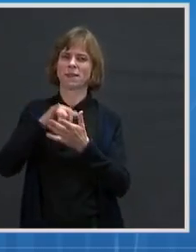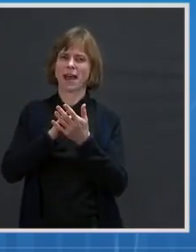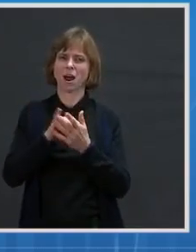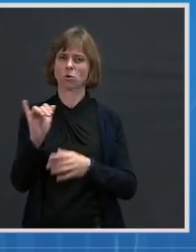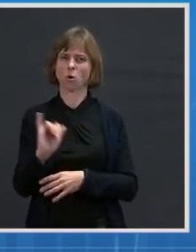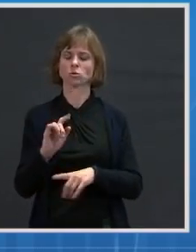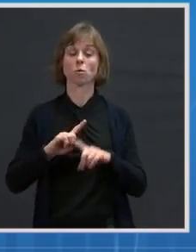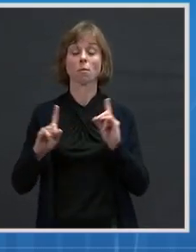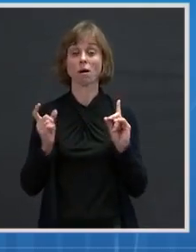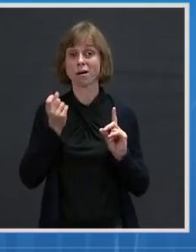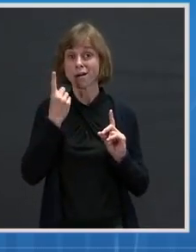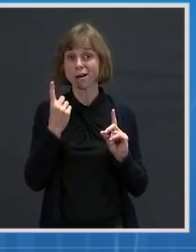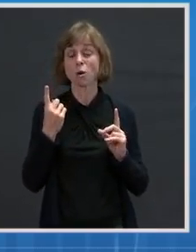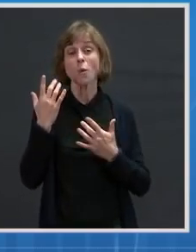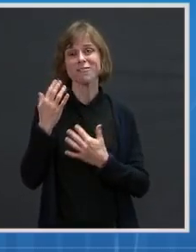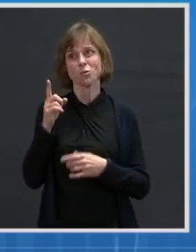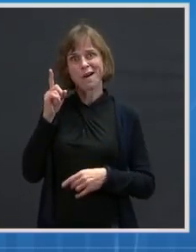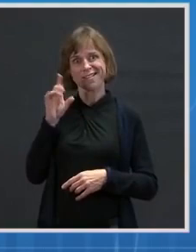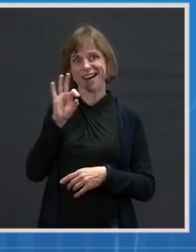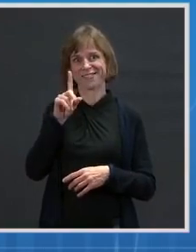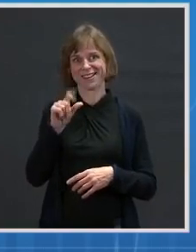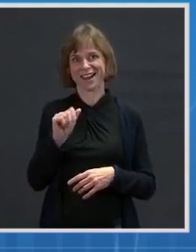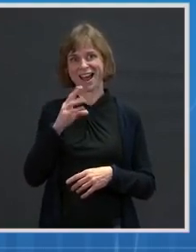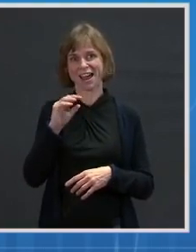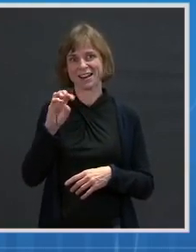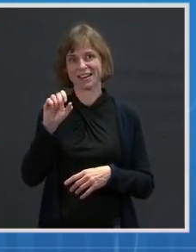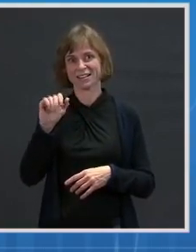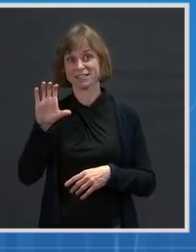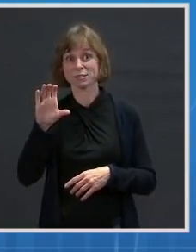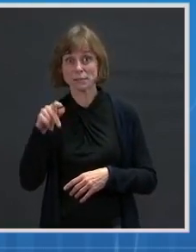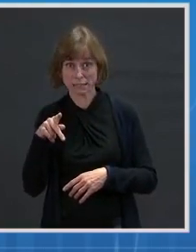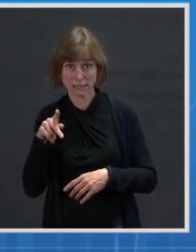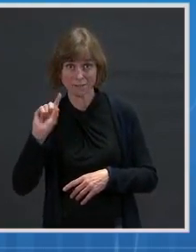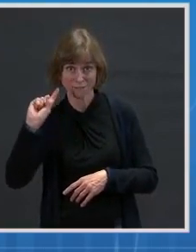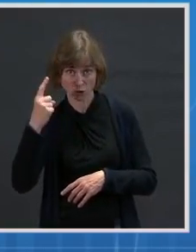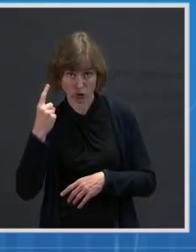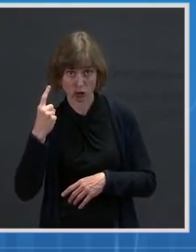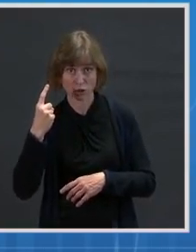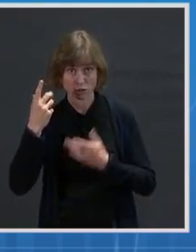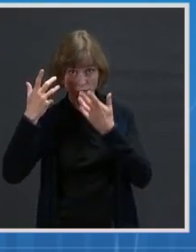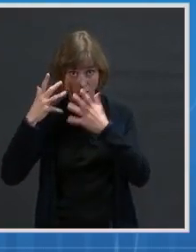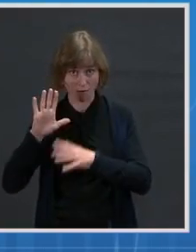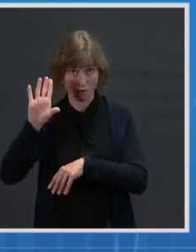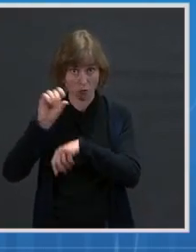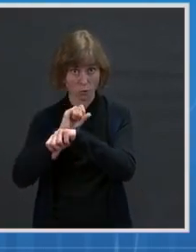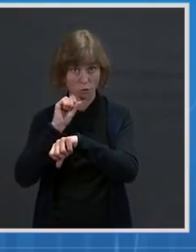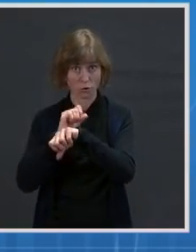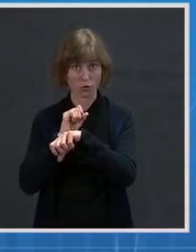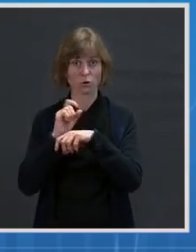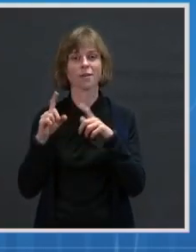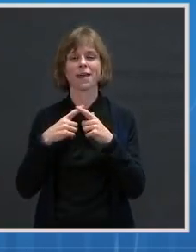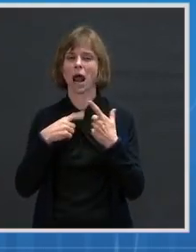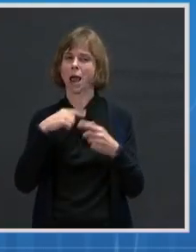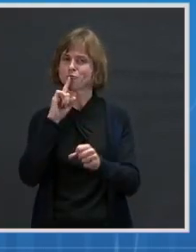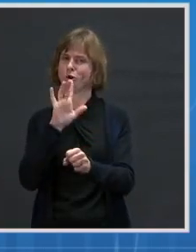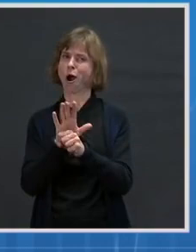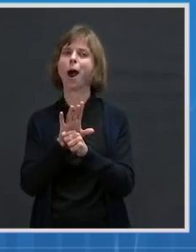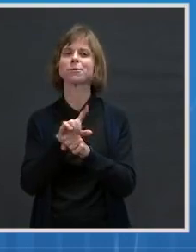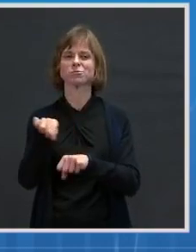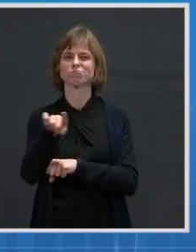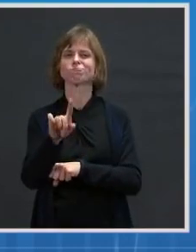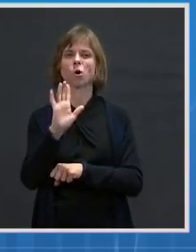wait for the FDA and the ACIP to do their work, and then I commit to you, you'll be hearing a lot